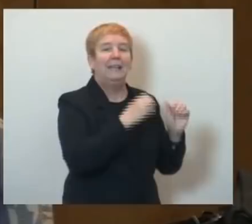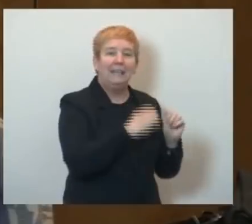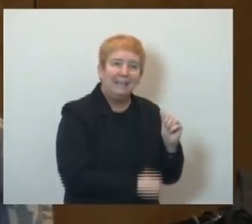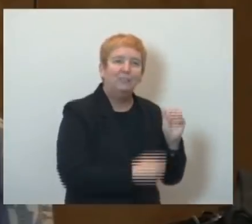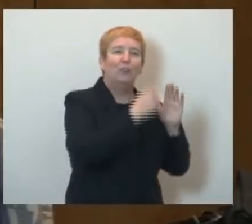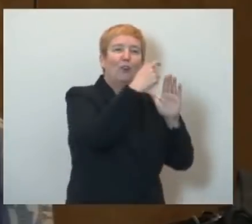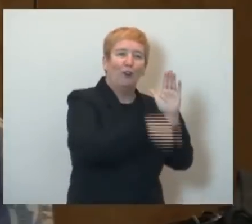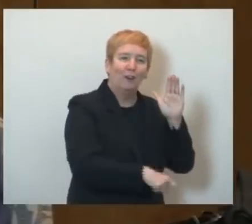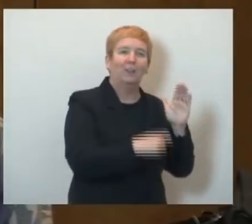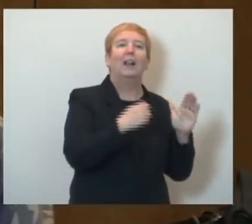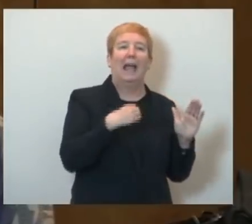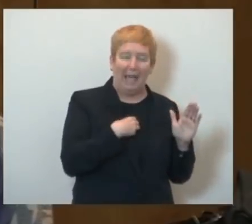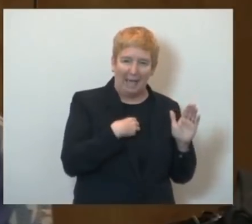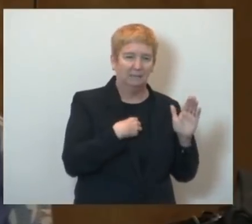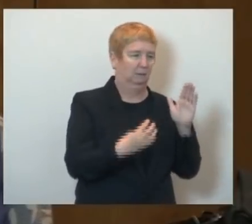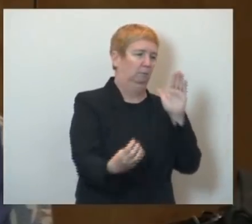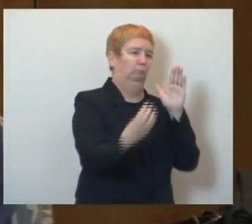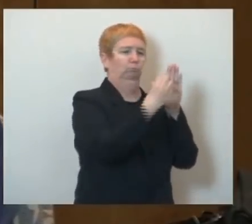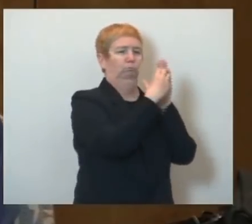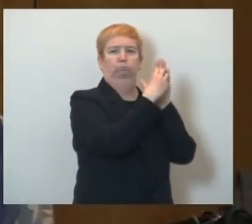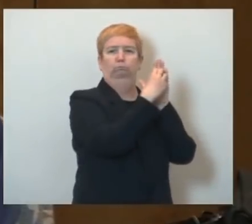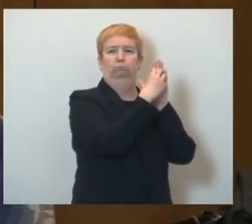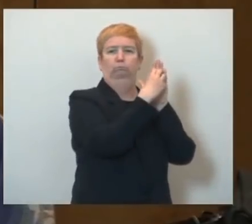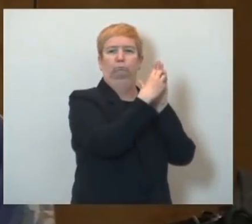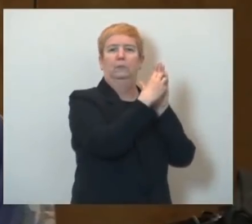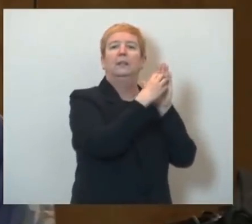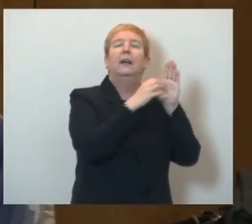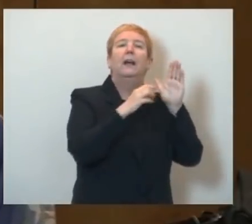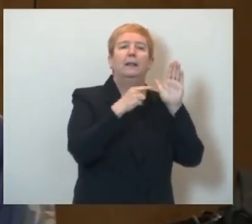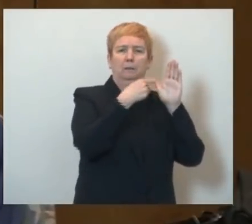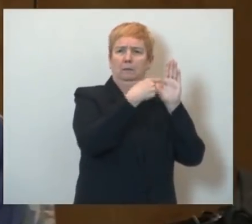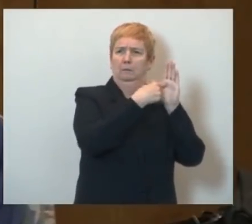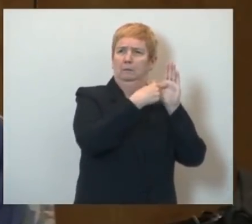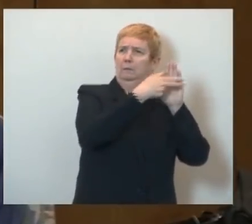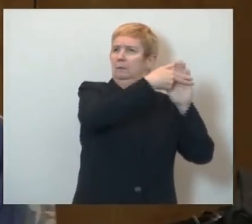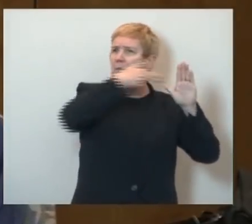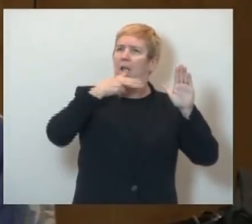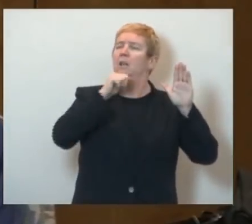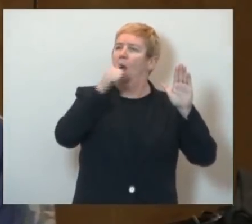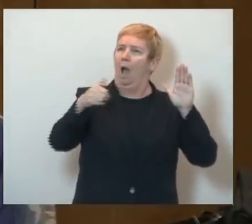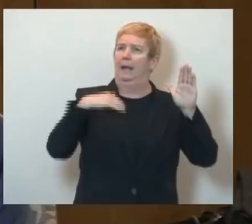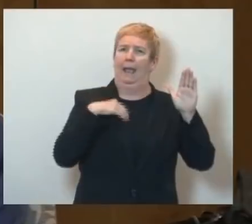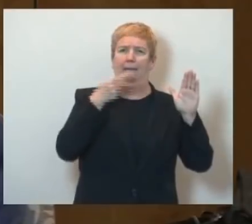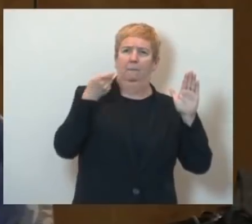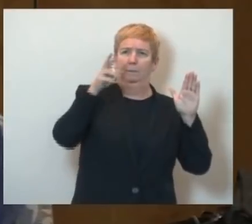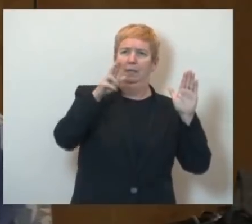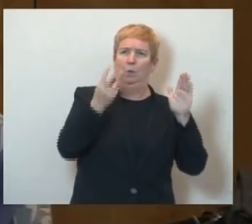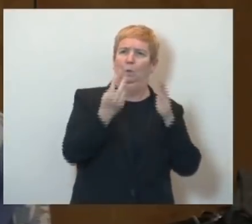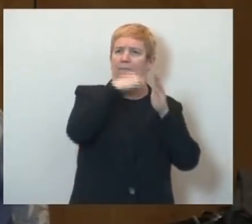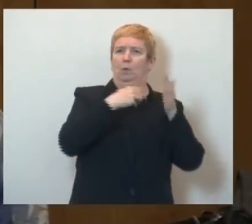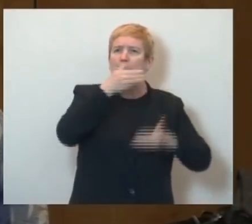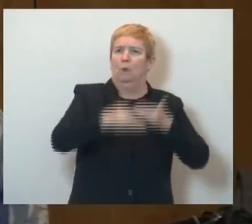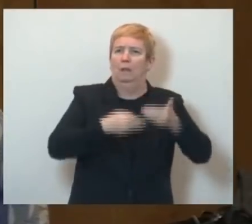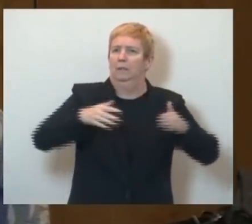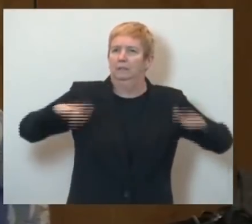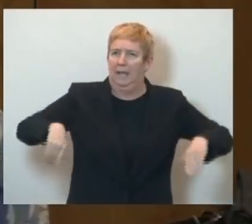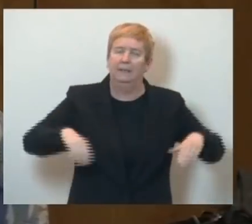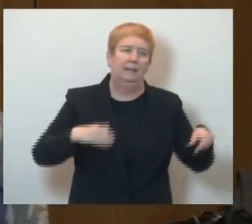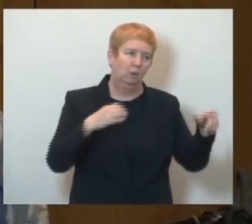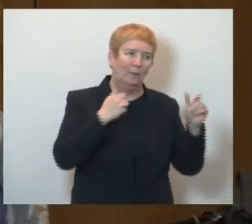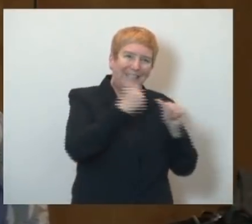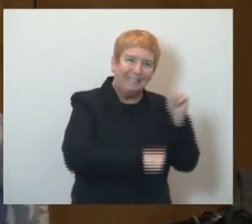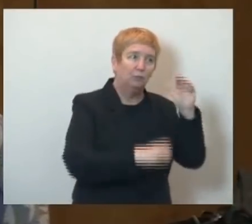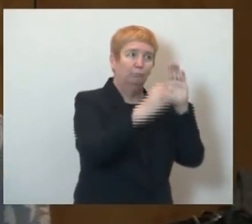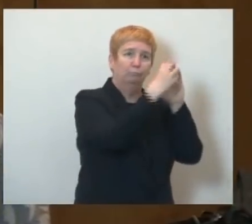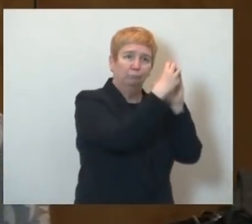at the top of it that says, this has not been subject to the peer review process. Normally, all articles are